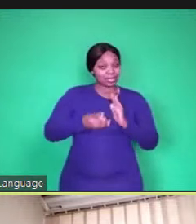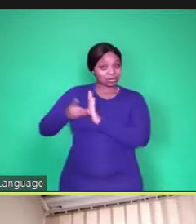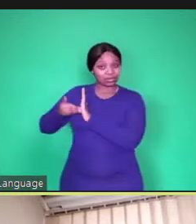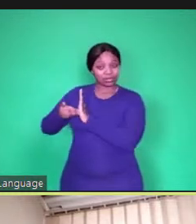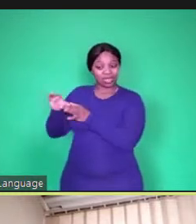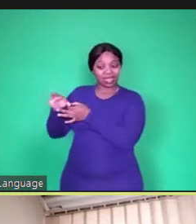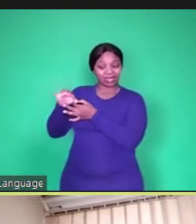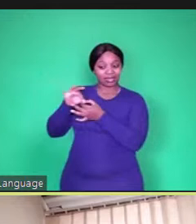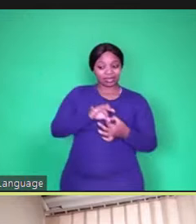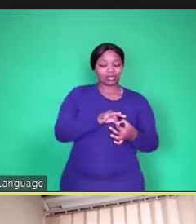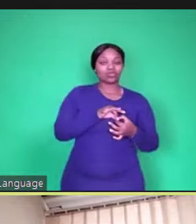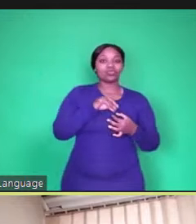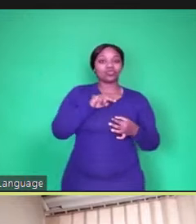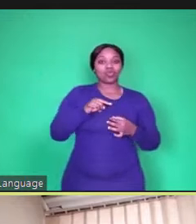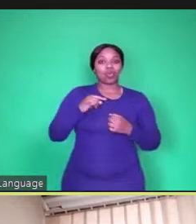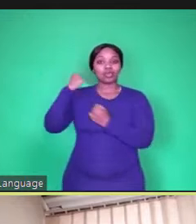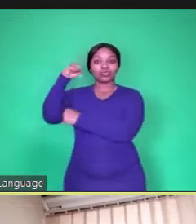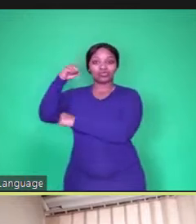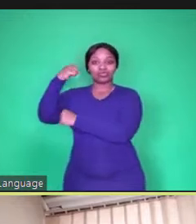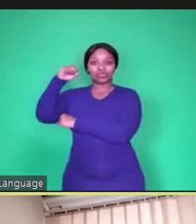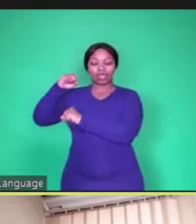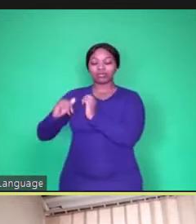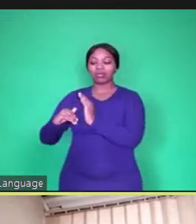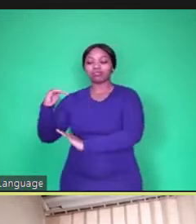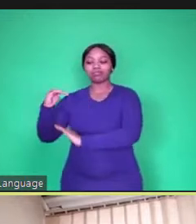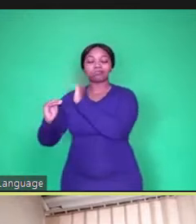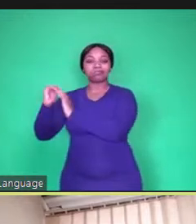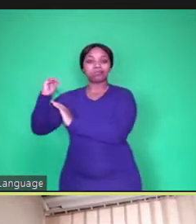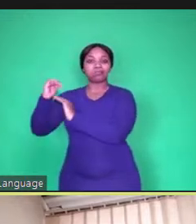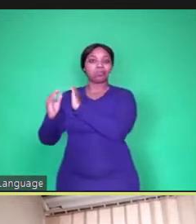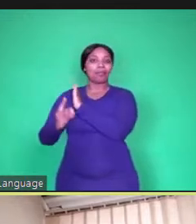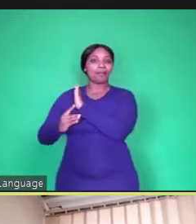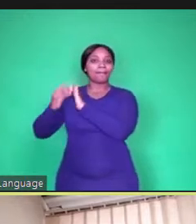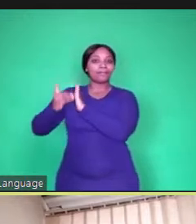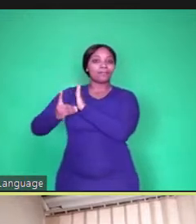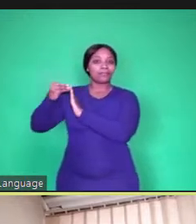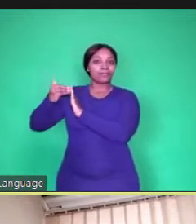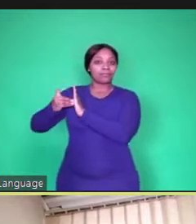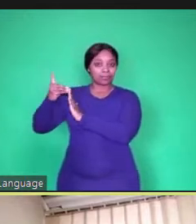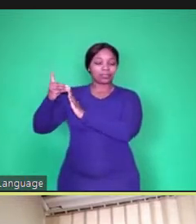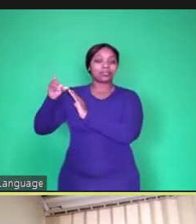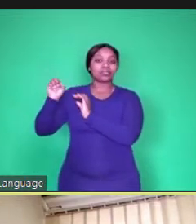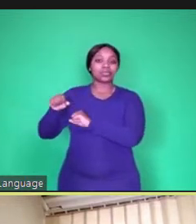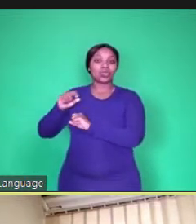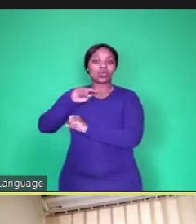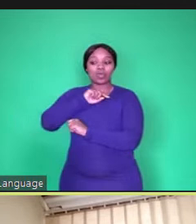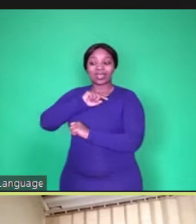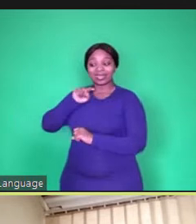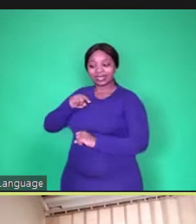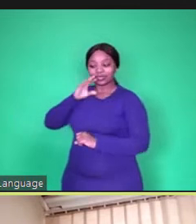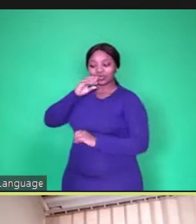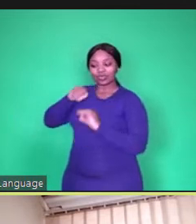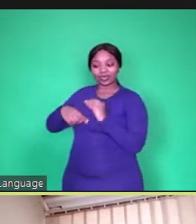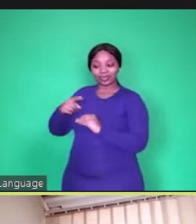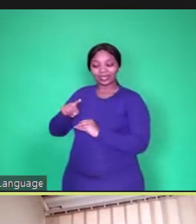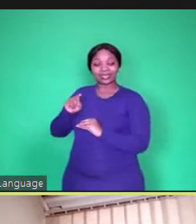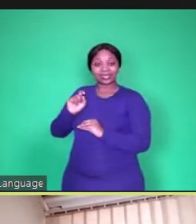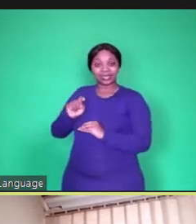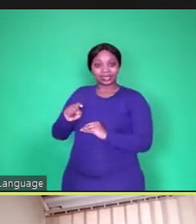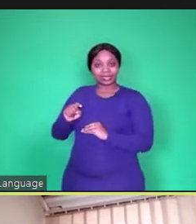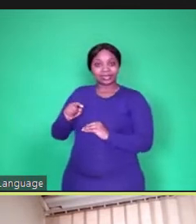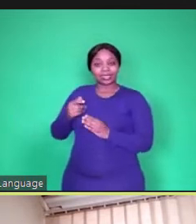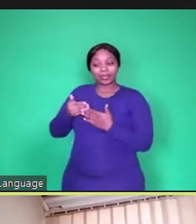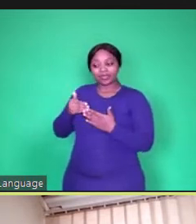which, I mean, the modernization scholar will talk about that. I mean, the vis-a-vis or